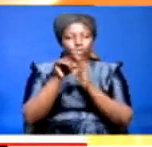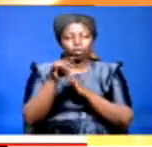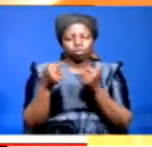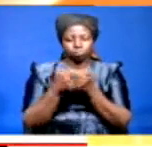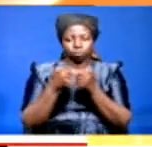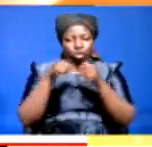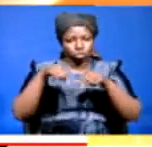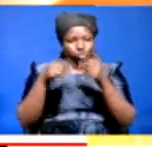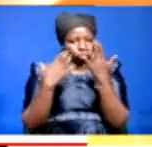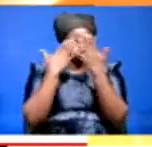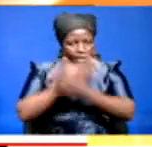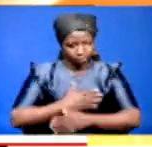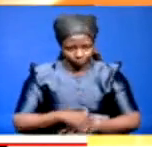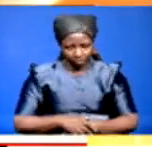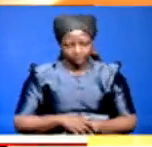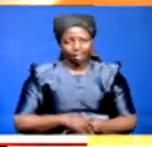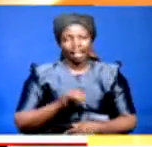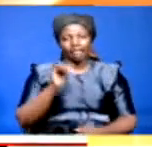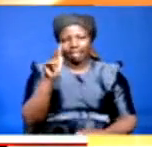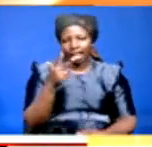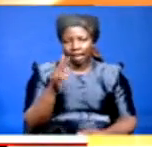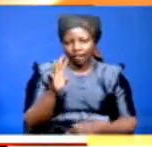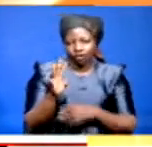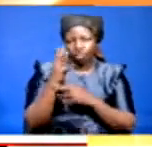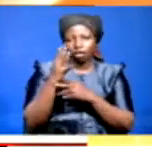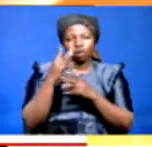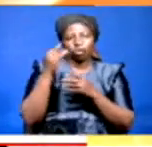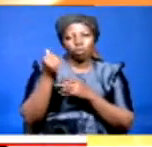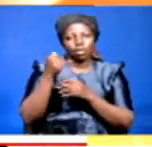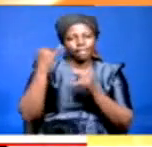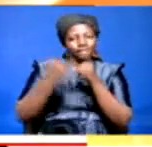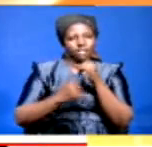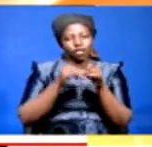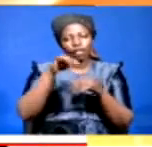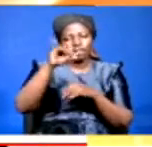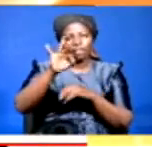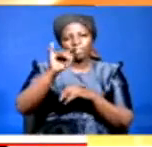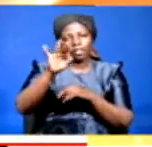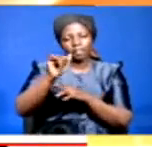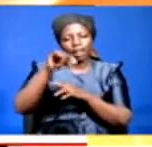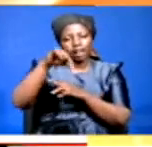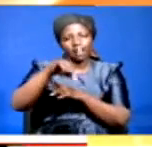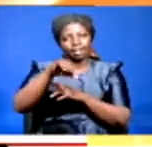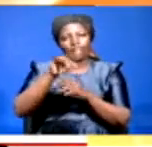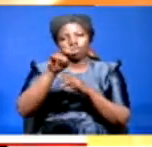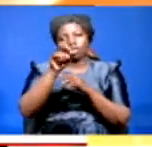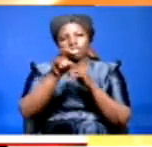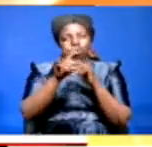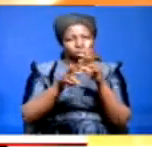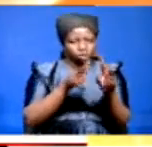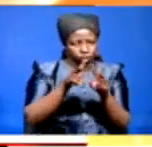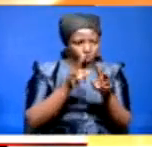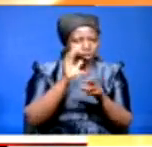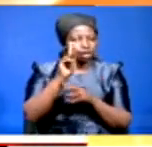2 down and 2 to go. The third and fourth quarterfinals of the FIFA World Cup Qatar 2022 will be played tonight. KBC Channel 1 will broadcast